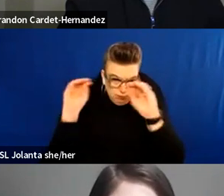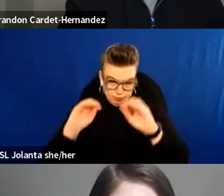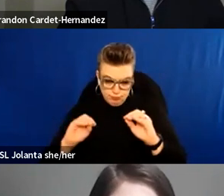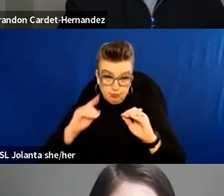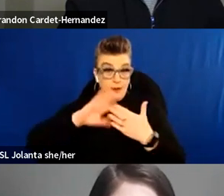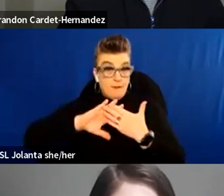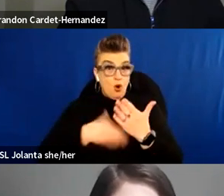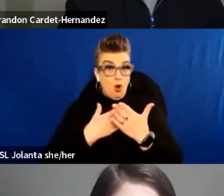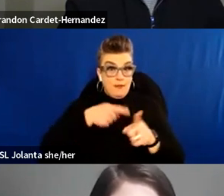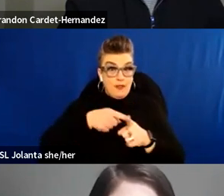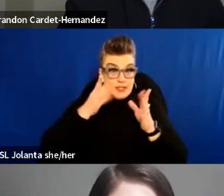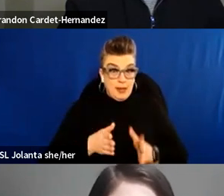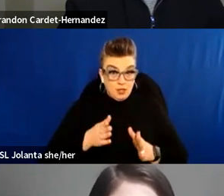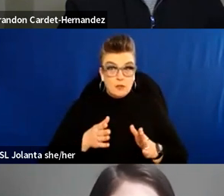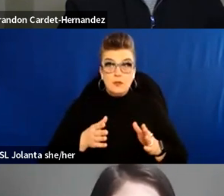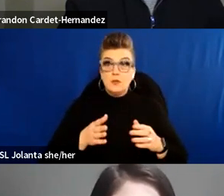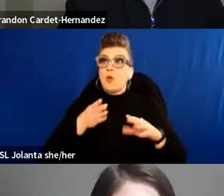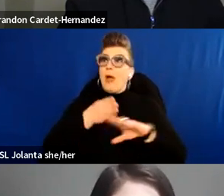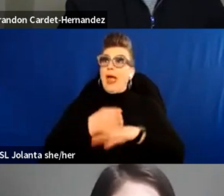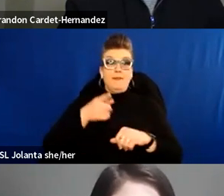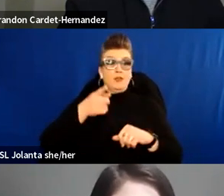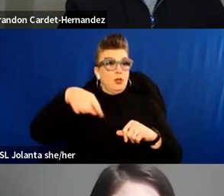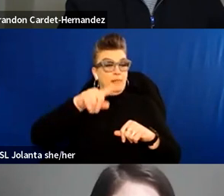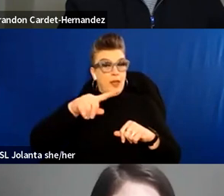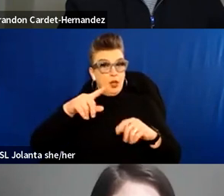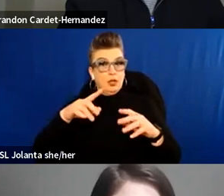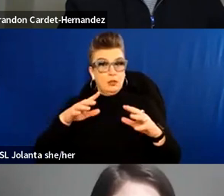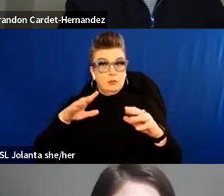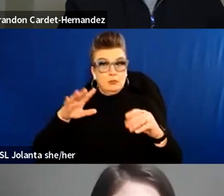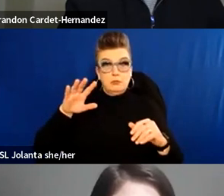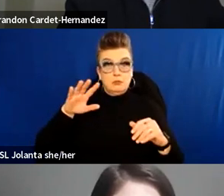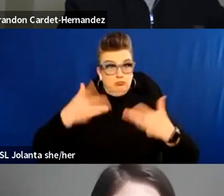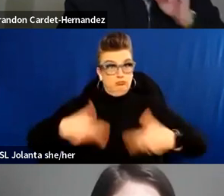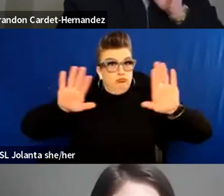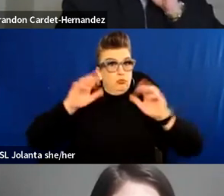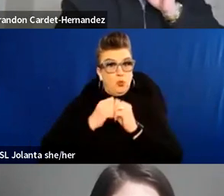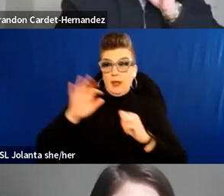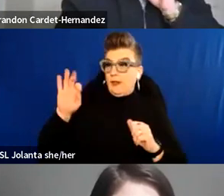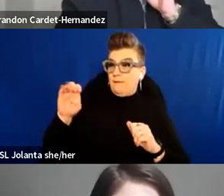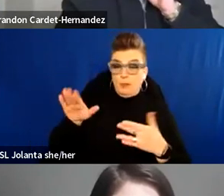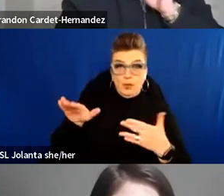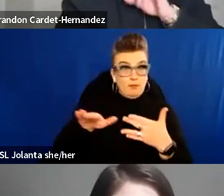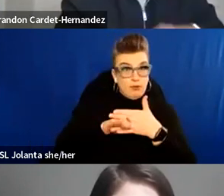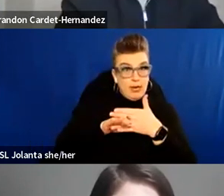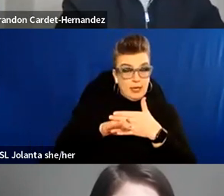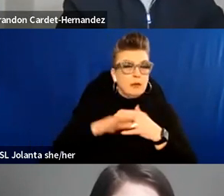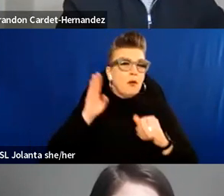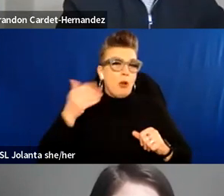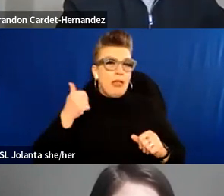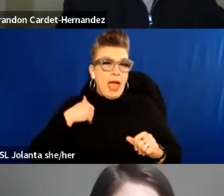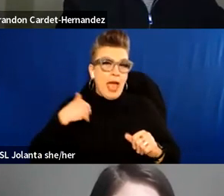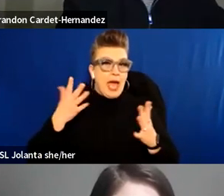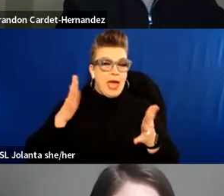as soon as the february break will be have at least 20